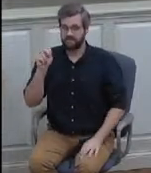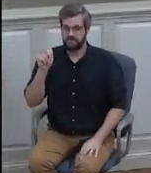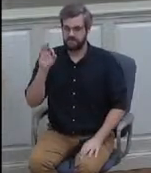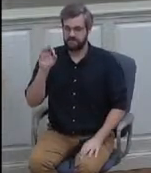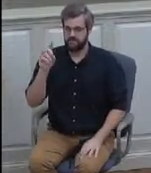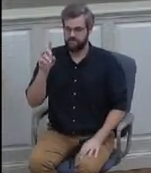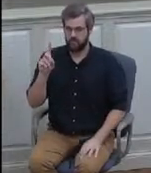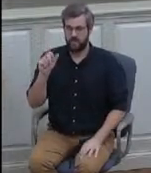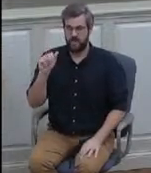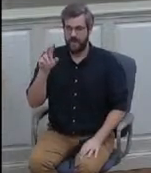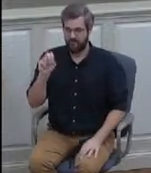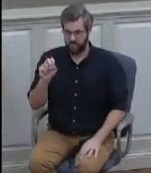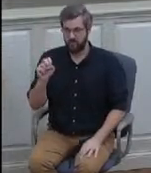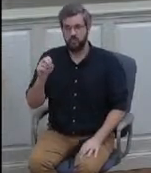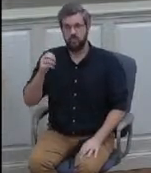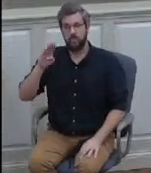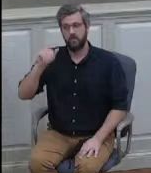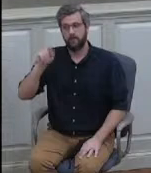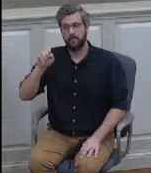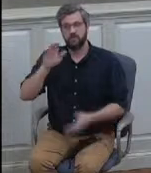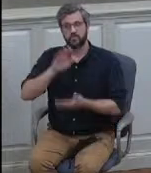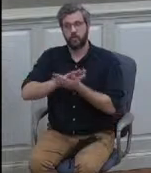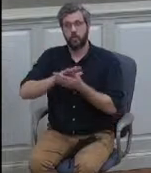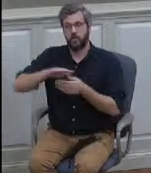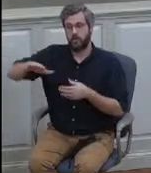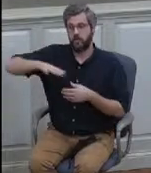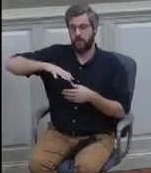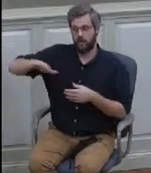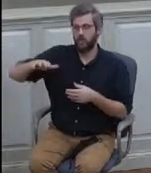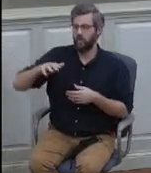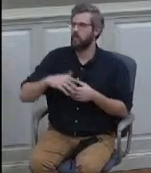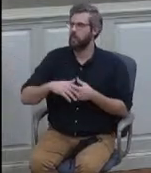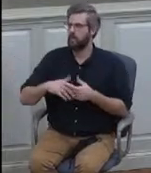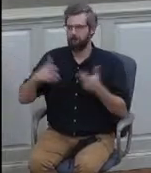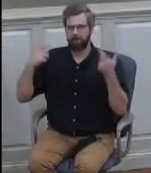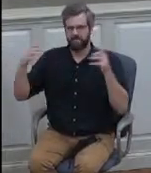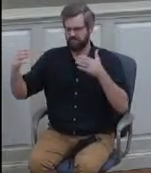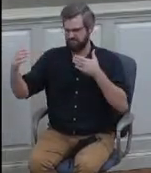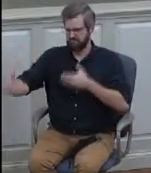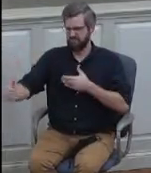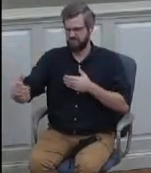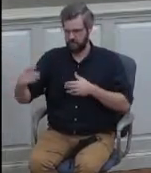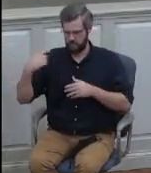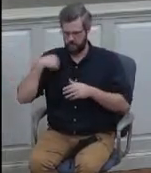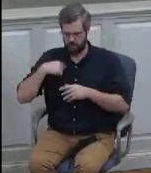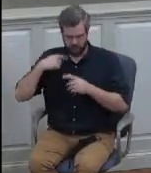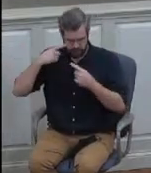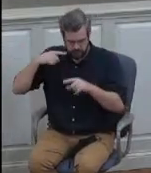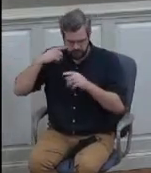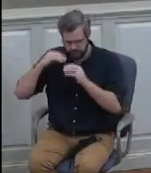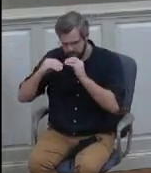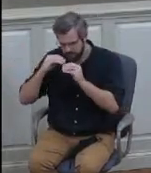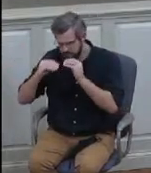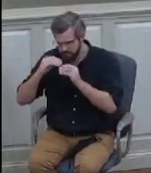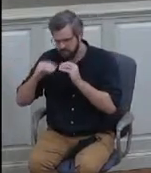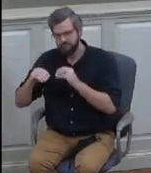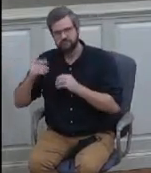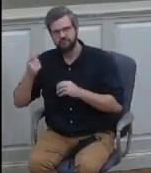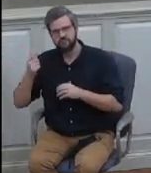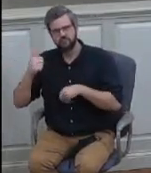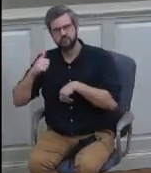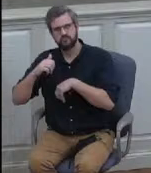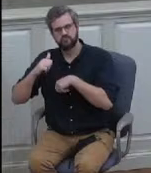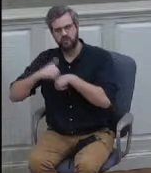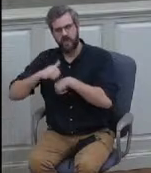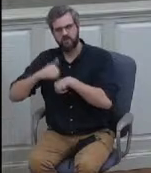front of Bate that we are trying to keep an eye on and keep repairing and keep full of gravel, because it